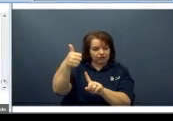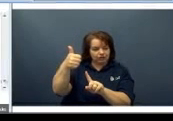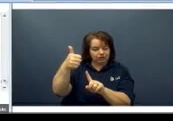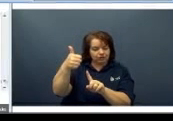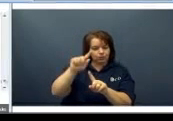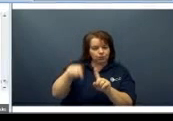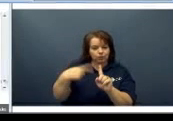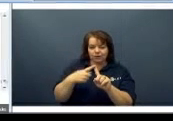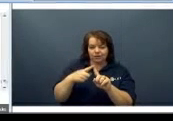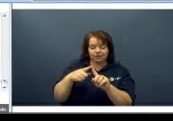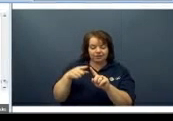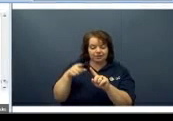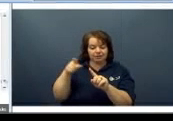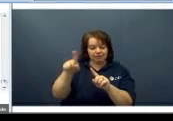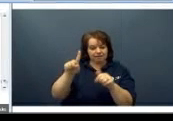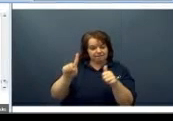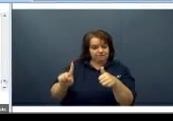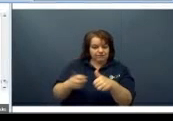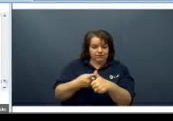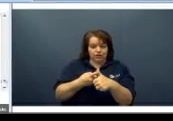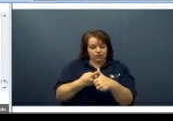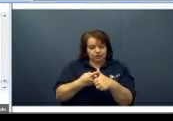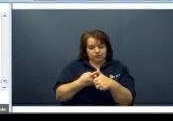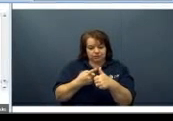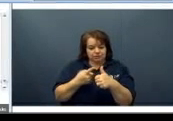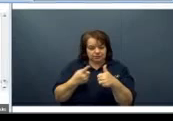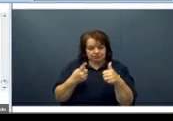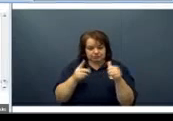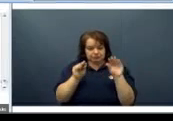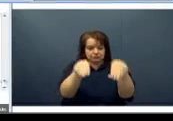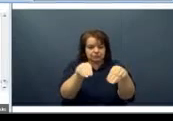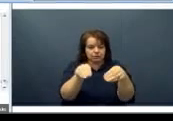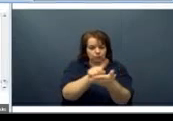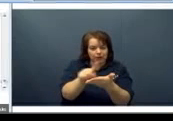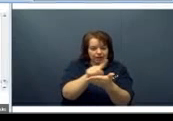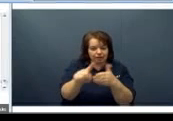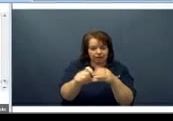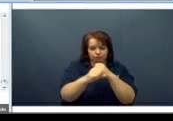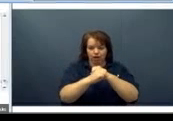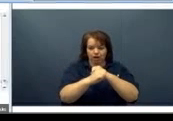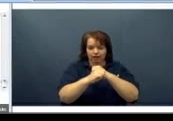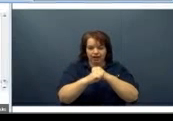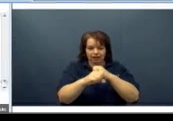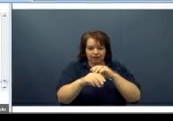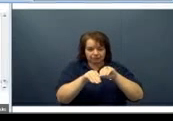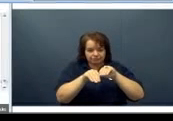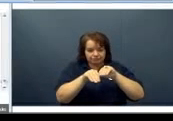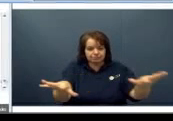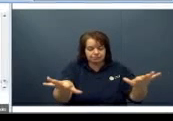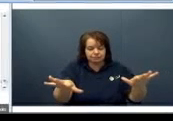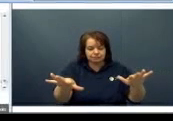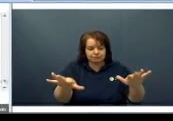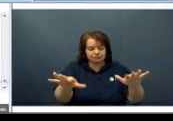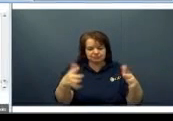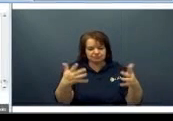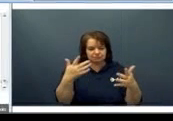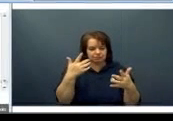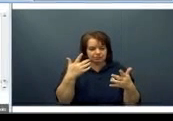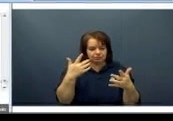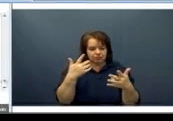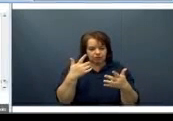know, when they first came out with the weekly broadcasts